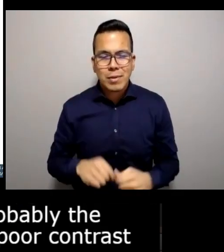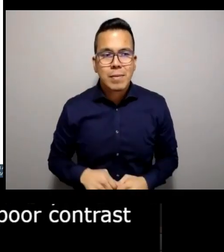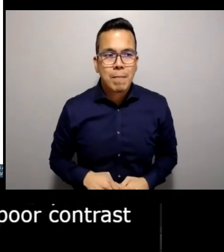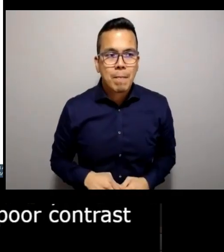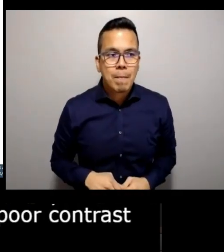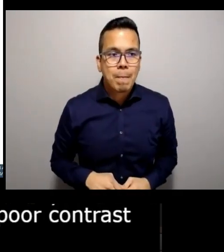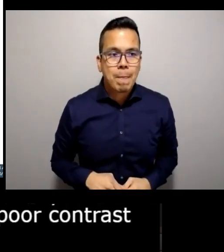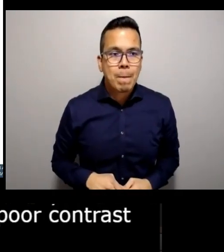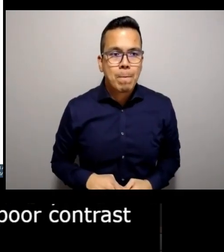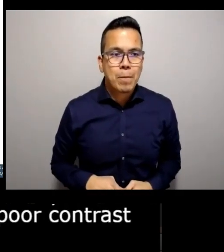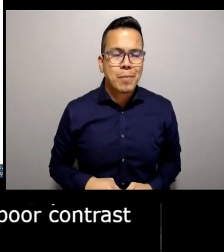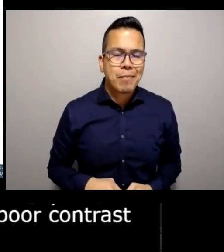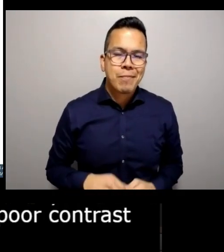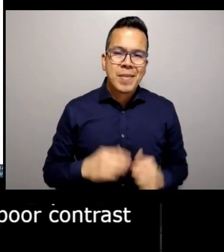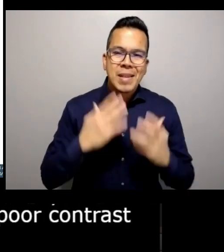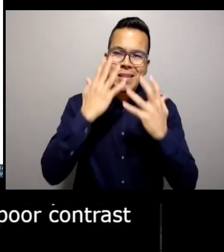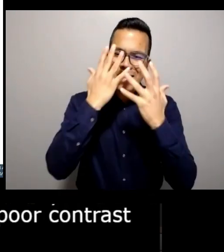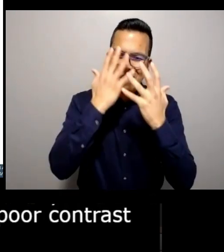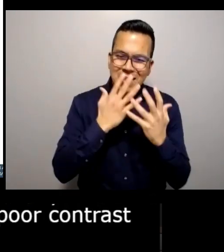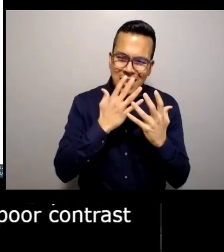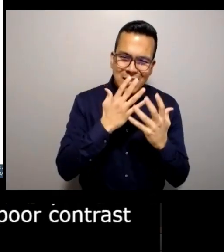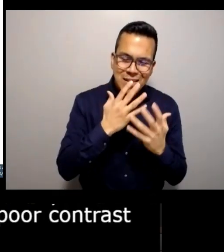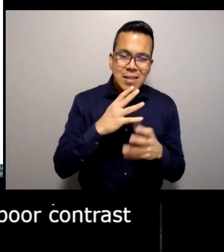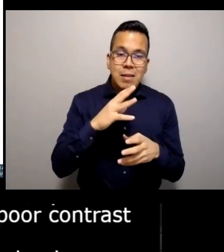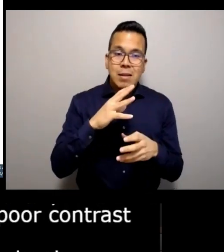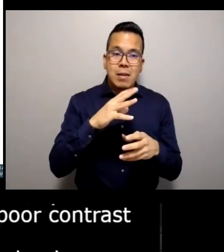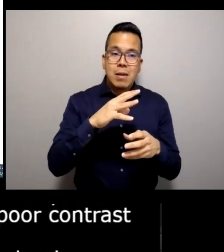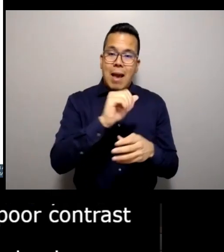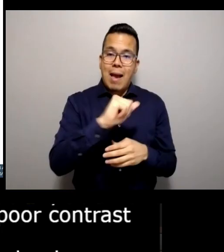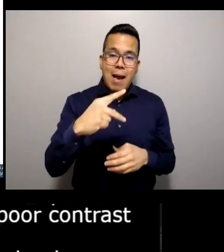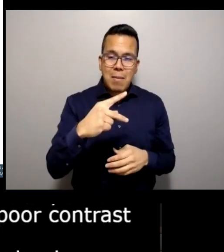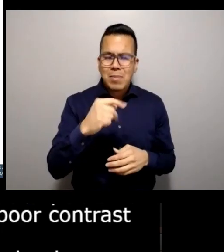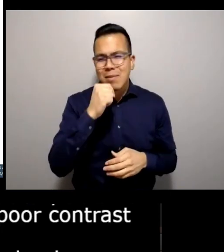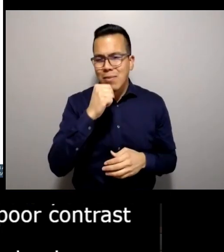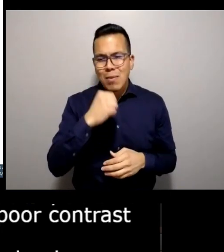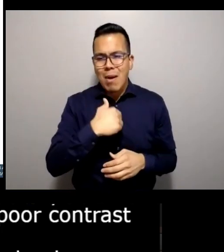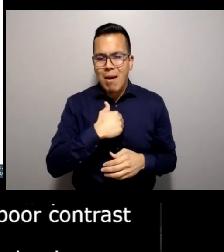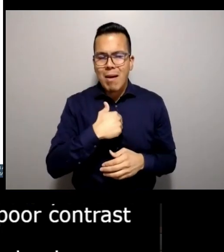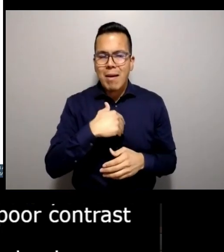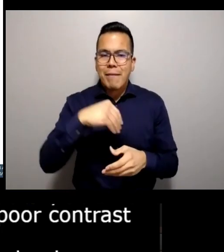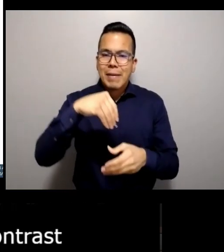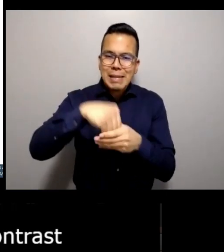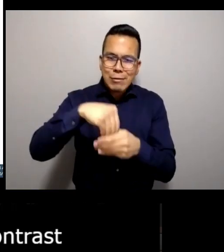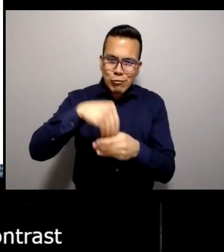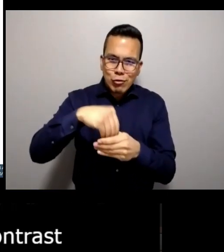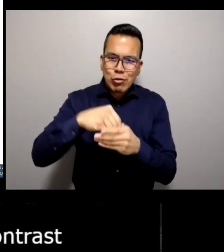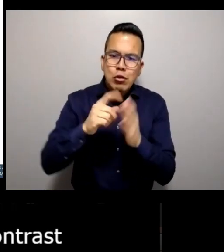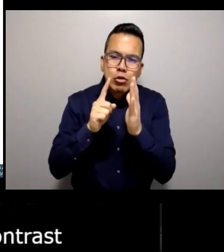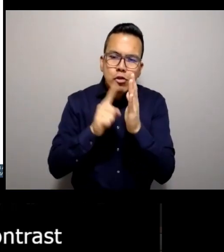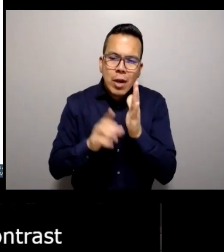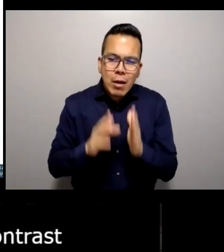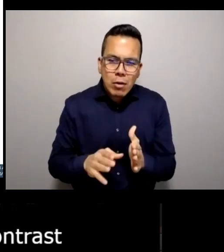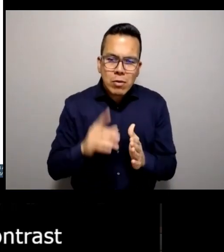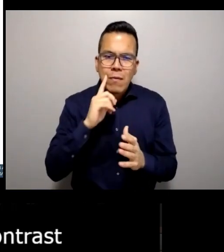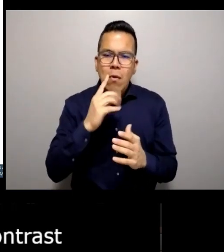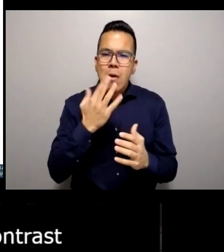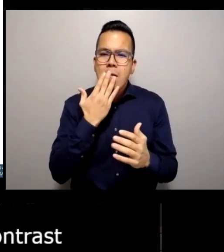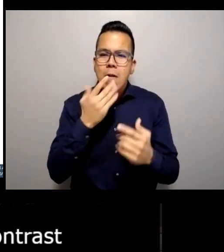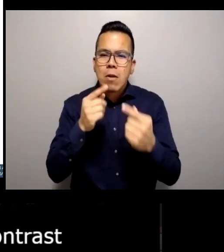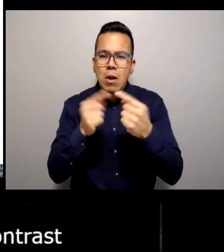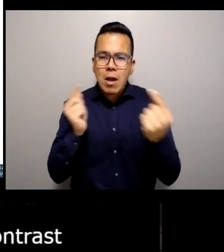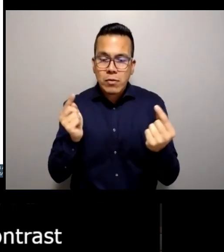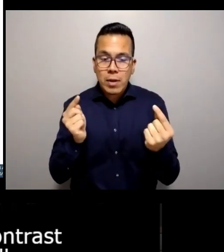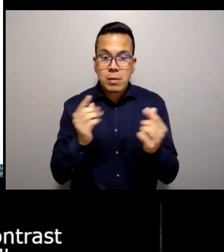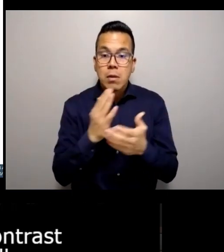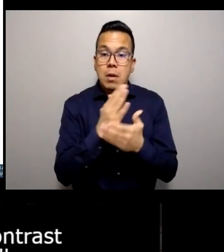have internal contrast checkers, and some of them don't have a way to allow an outside